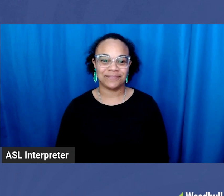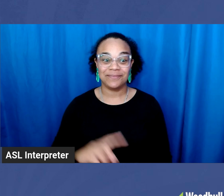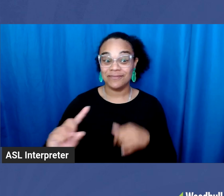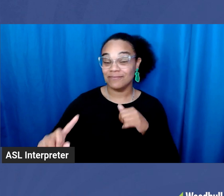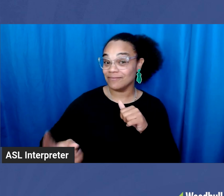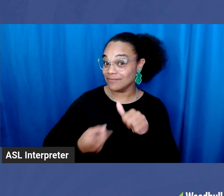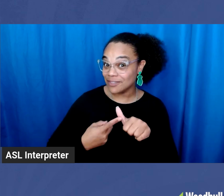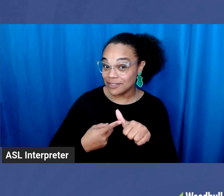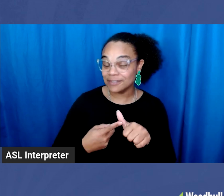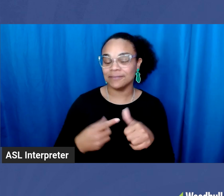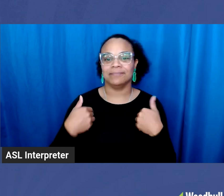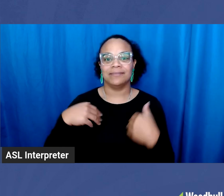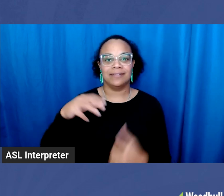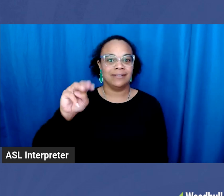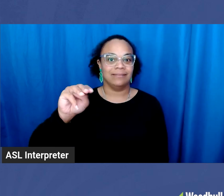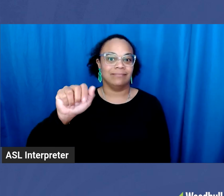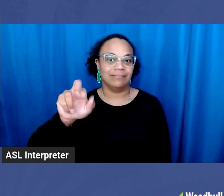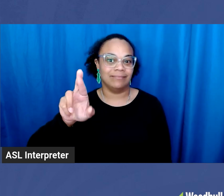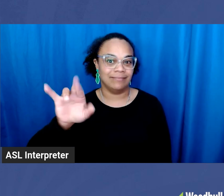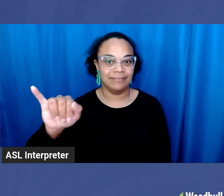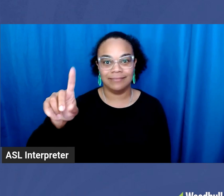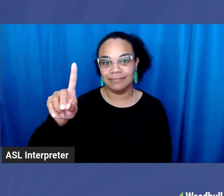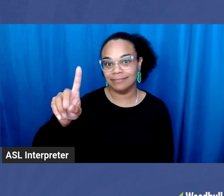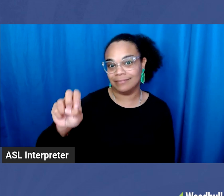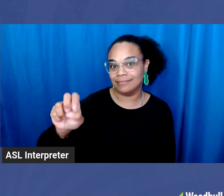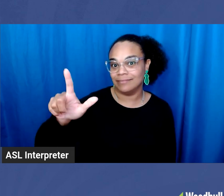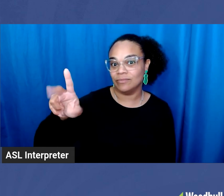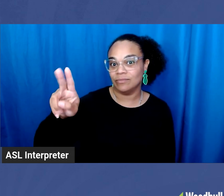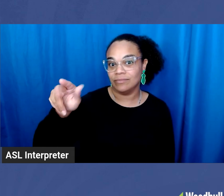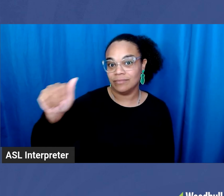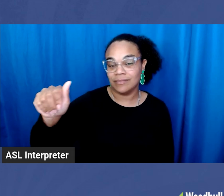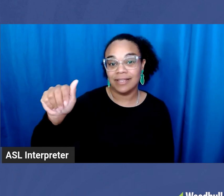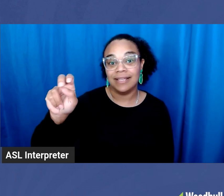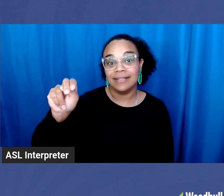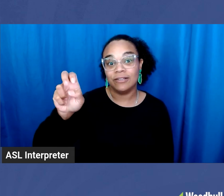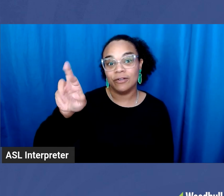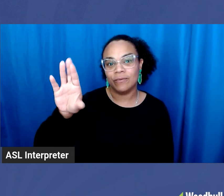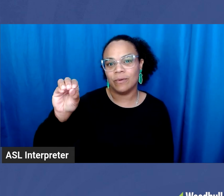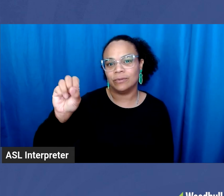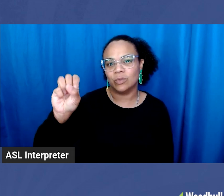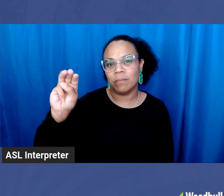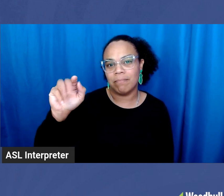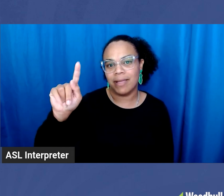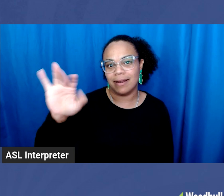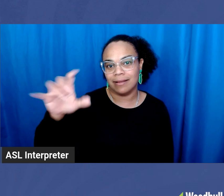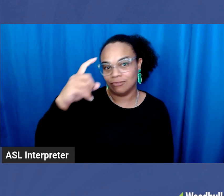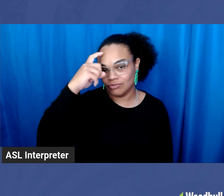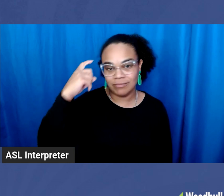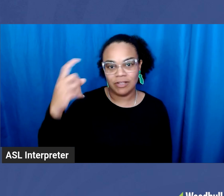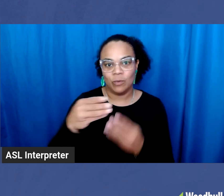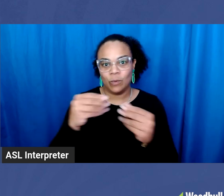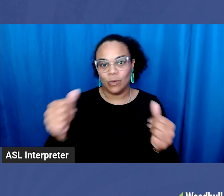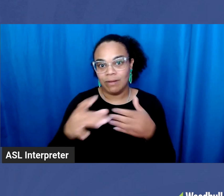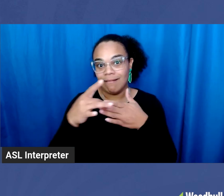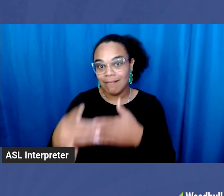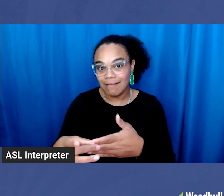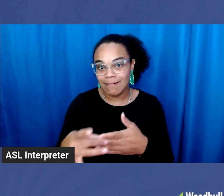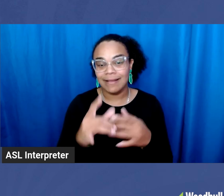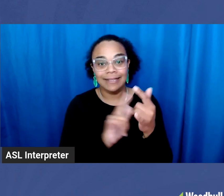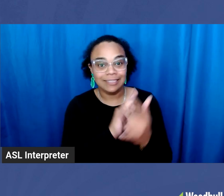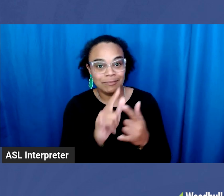First up, we have Mari de Luna, a neurosomatic trauma resolution guide, intimacy coach, and